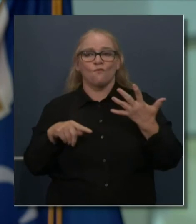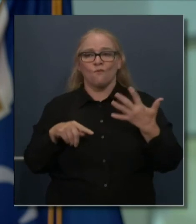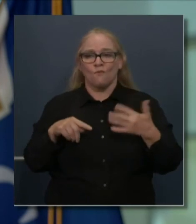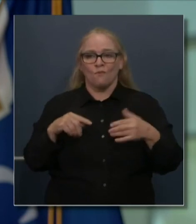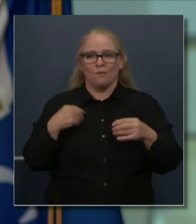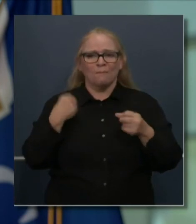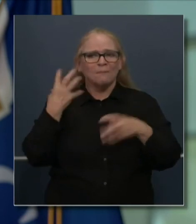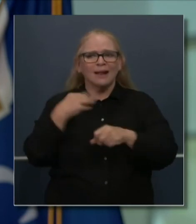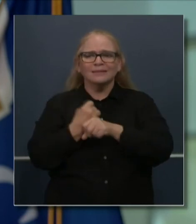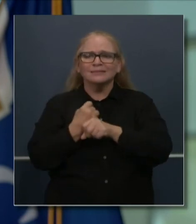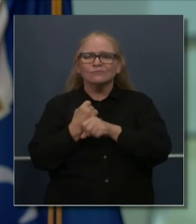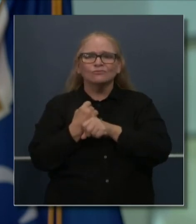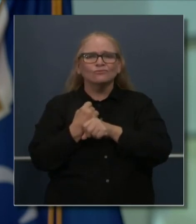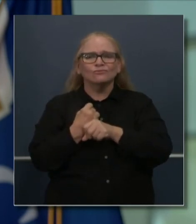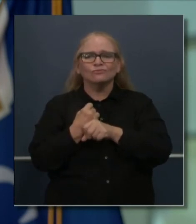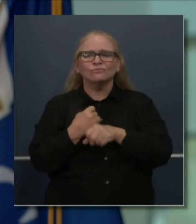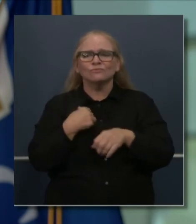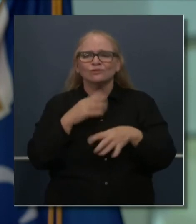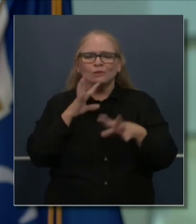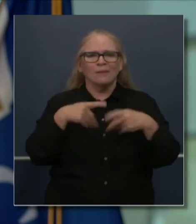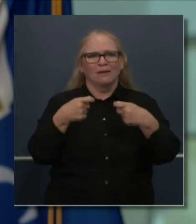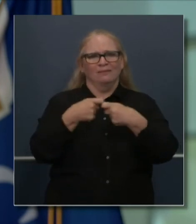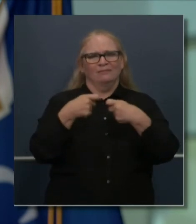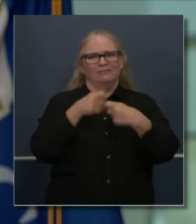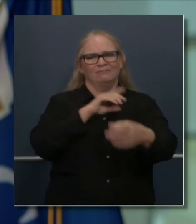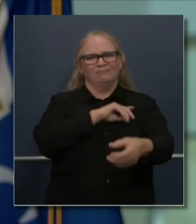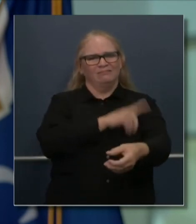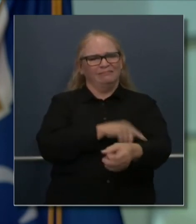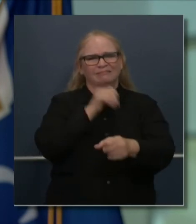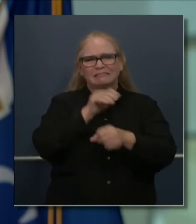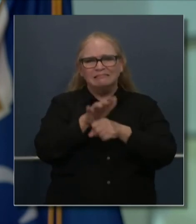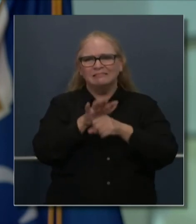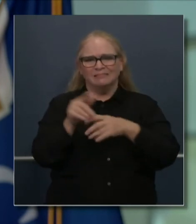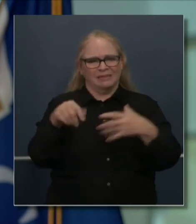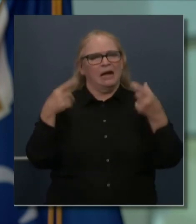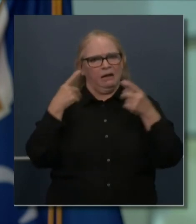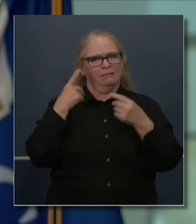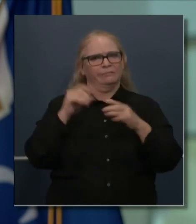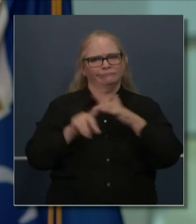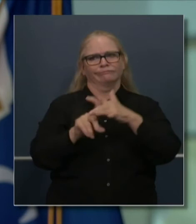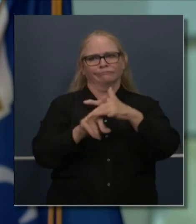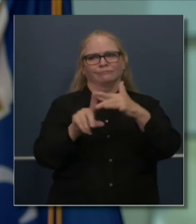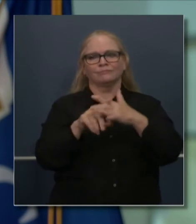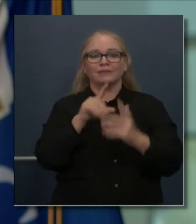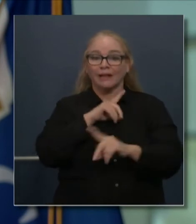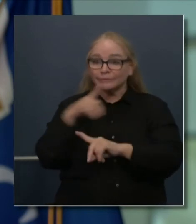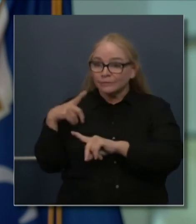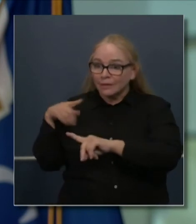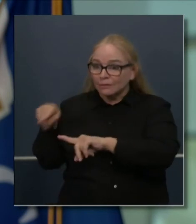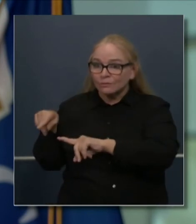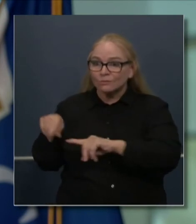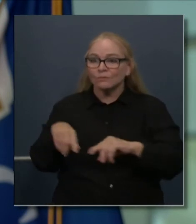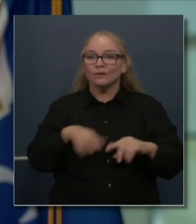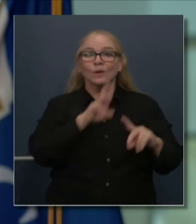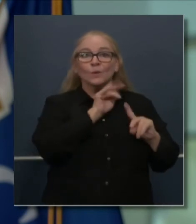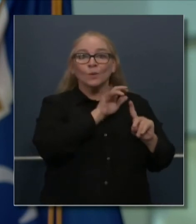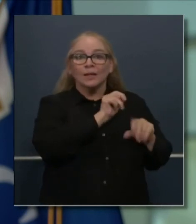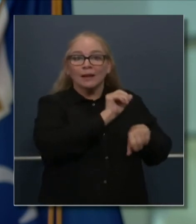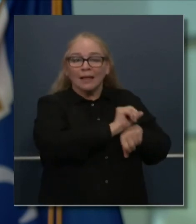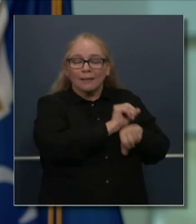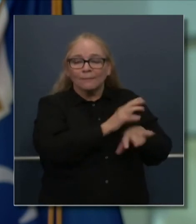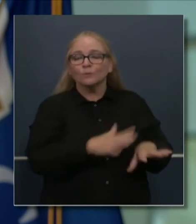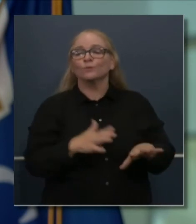it was the collective wisdom of legislative leaders, not just labor leaders, but the entire